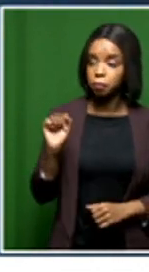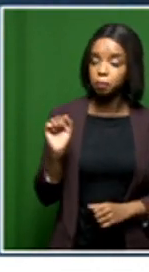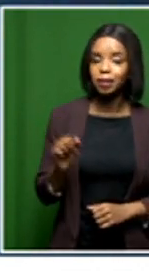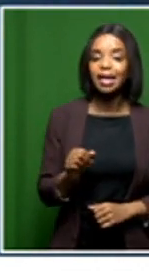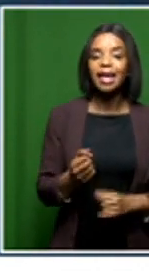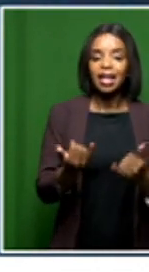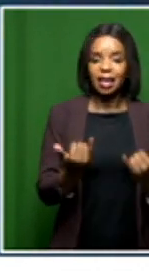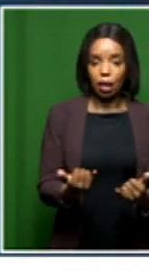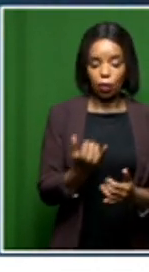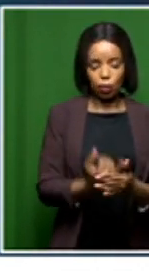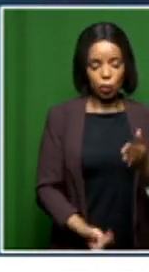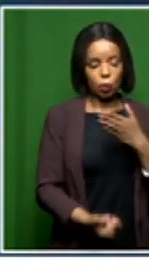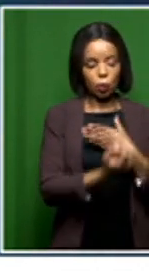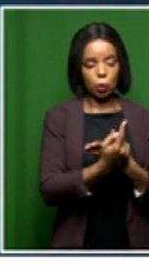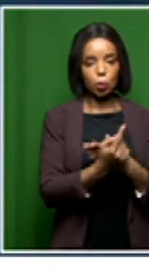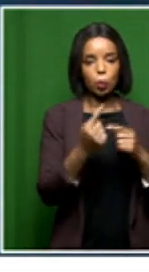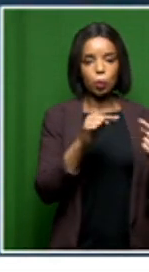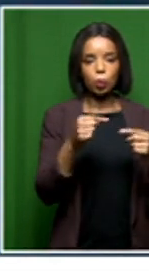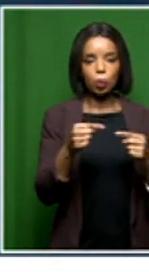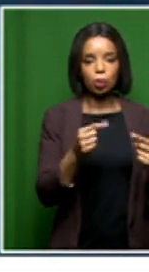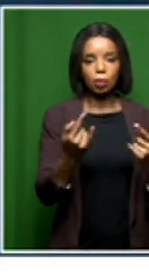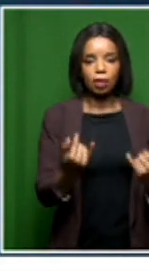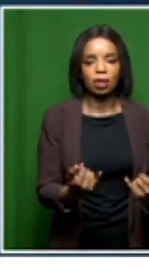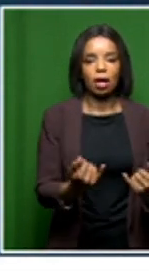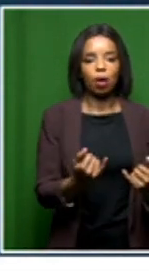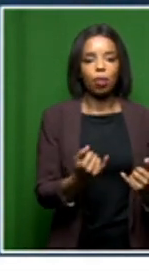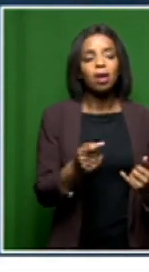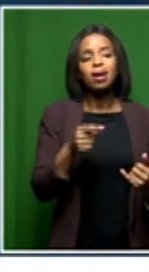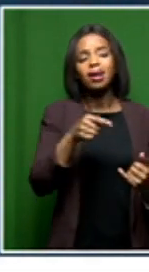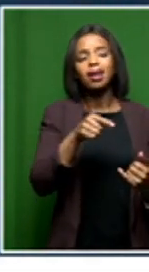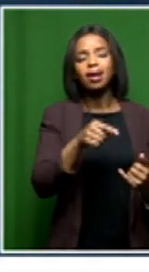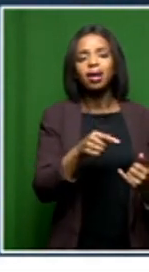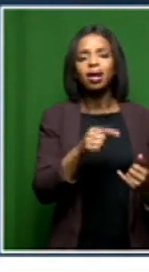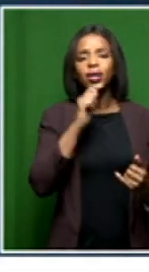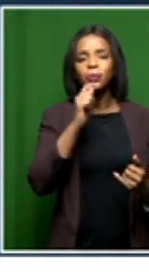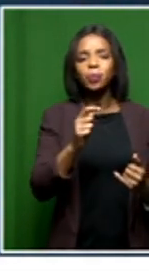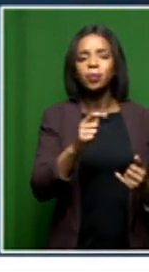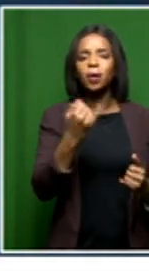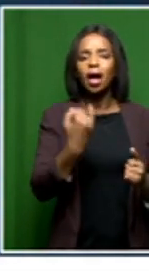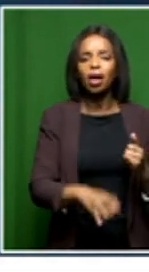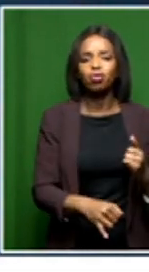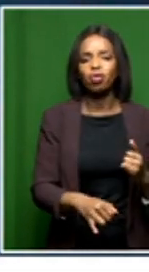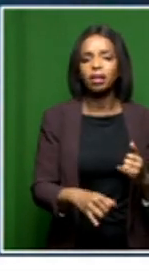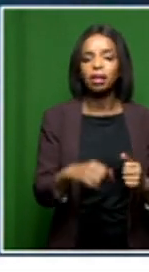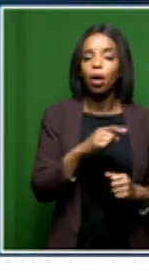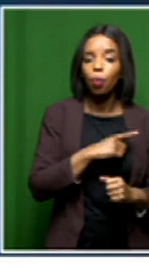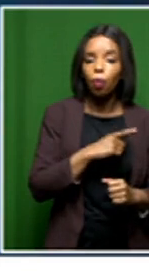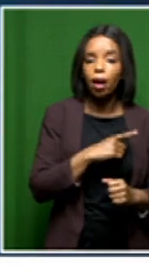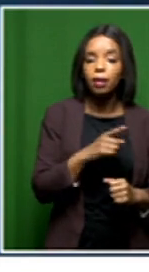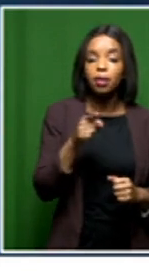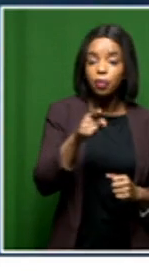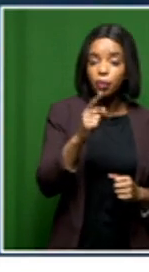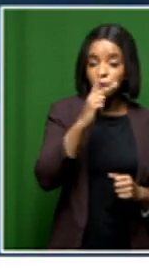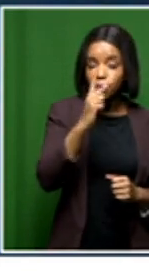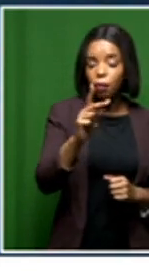is emerging from some of the adversaries, that is actually very much inaccurate in the sense that if you look at the chain